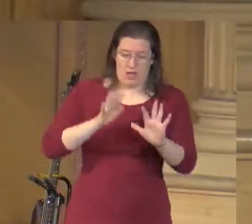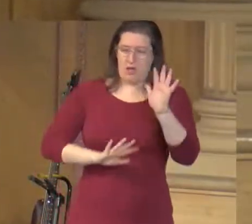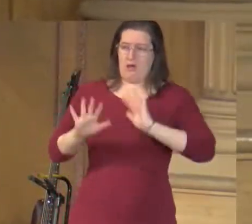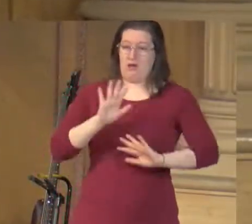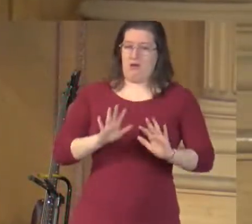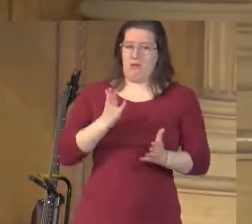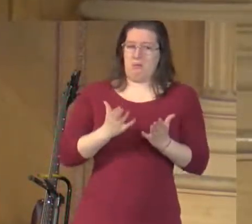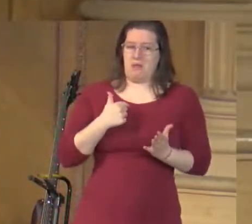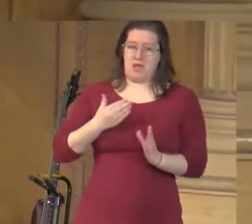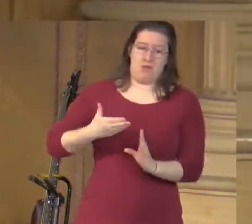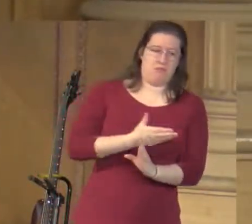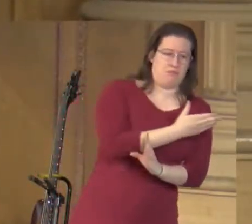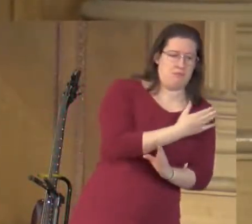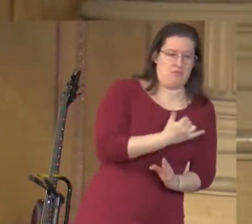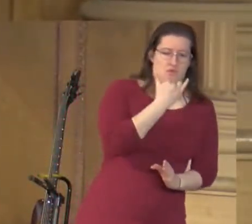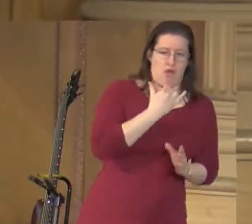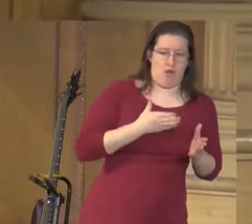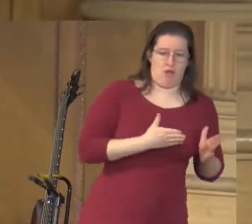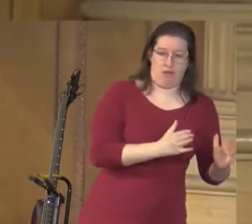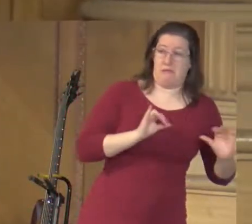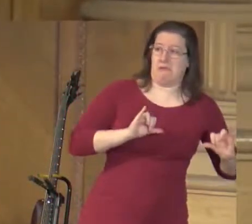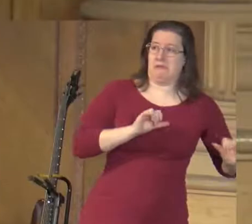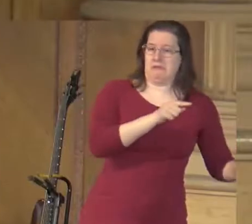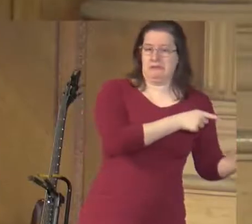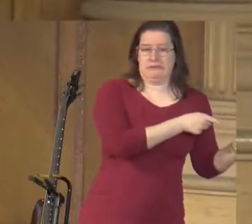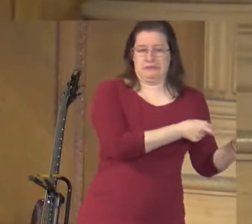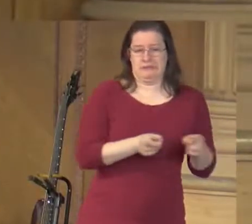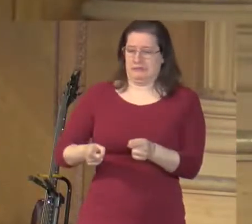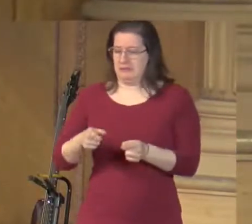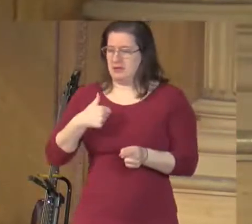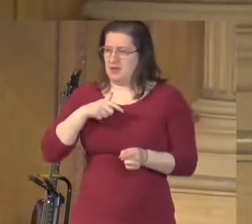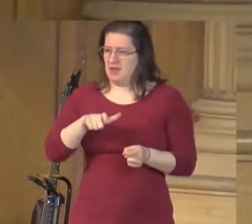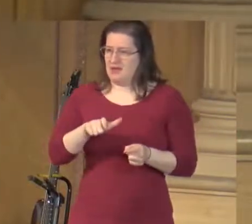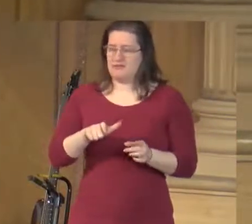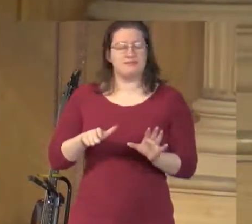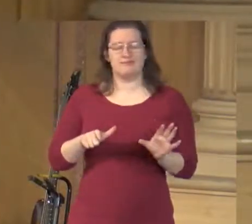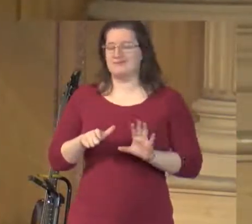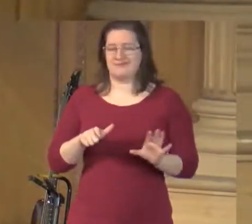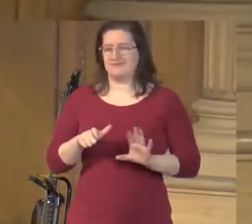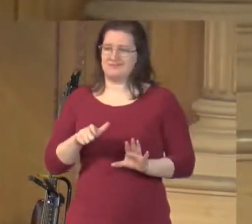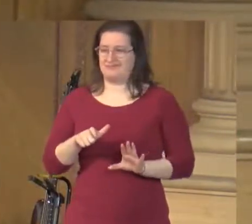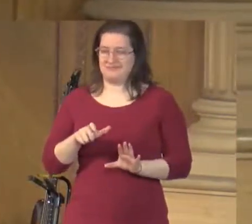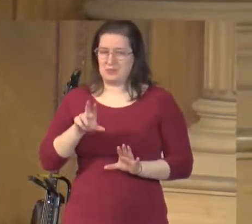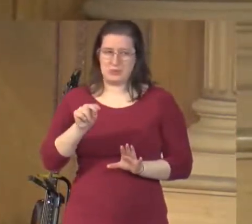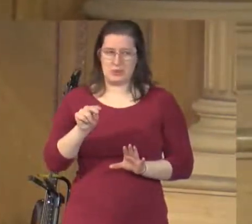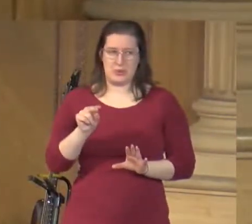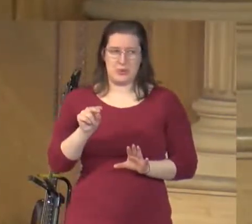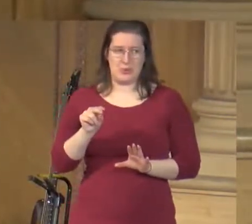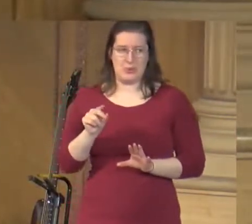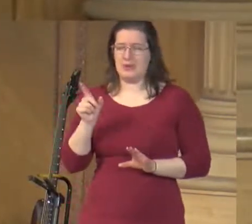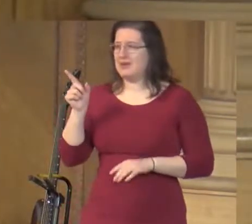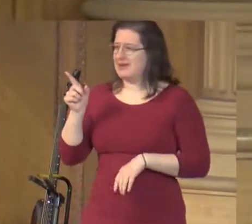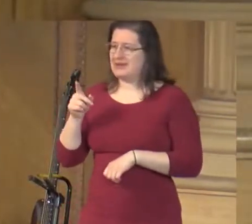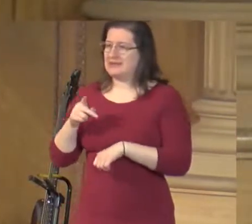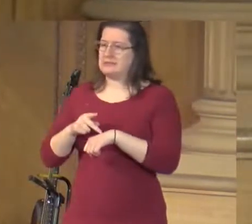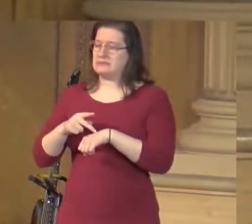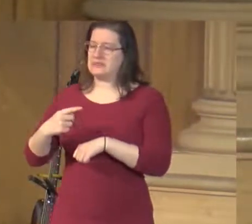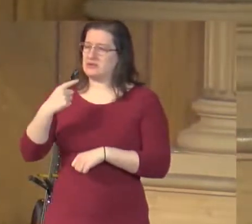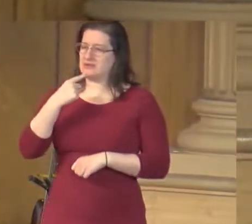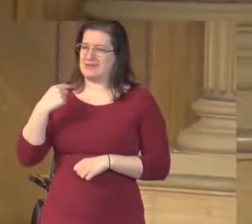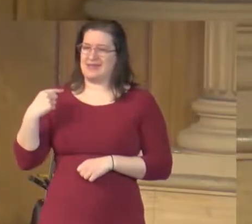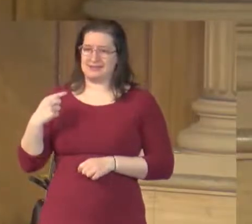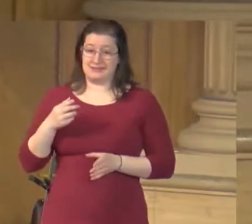gotten off the right path, that we're on the wrong path now. But he says we should not see a path that has suffering on it